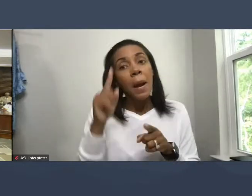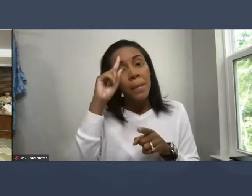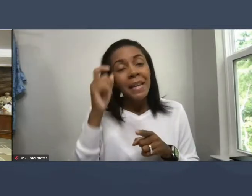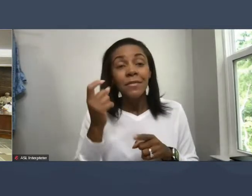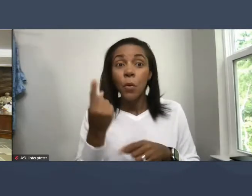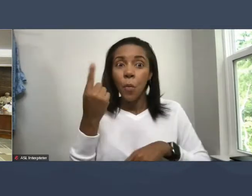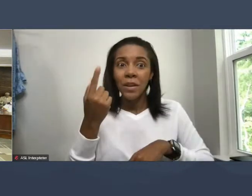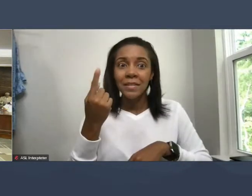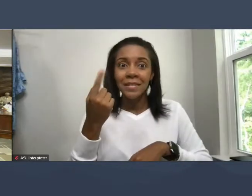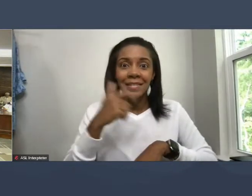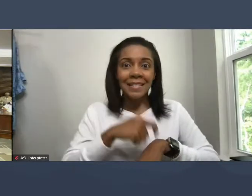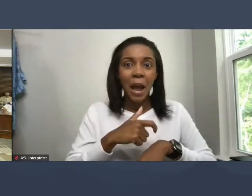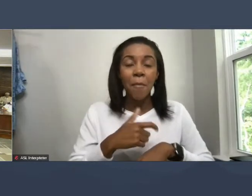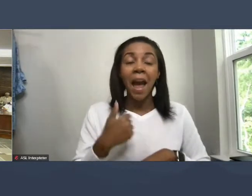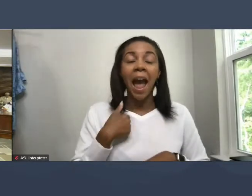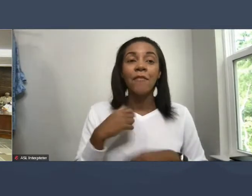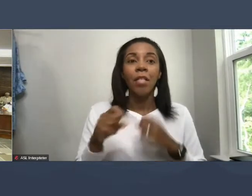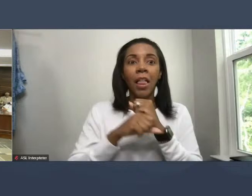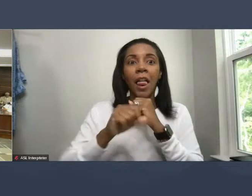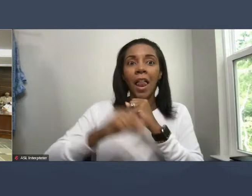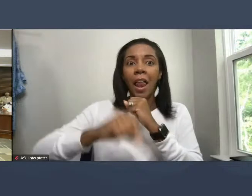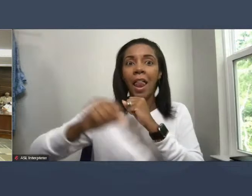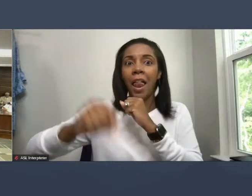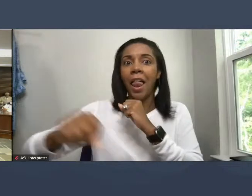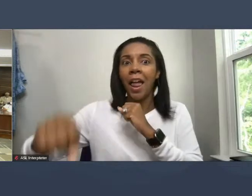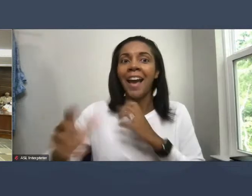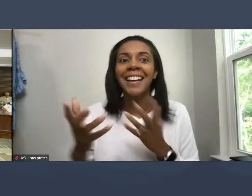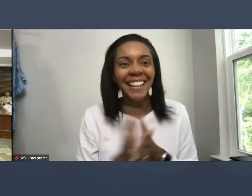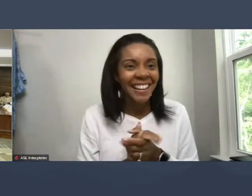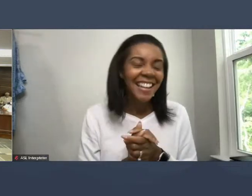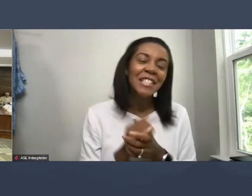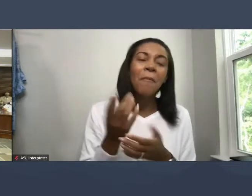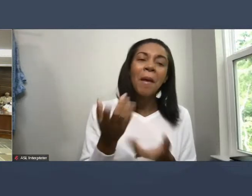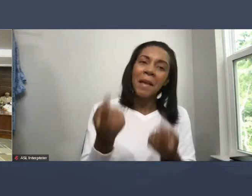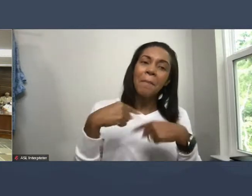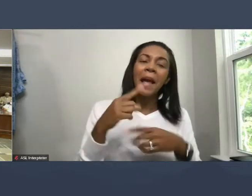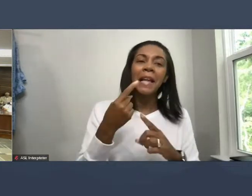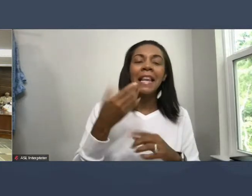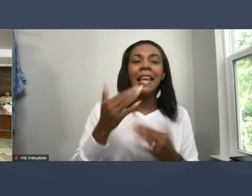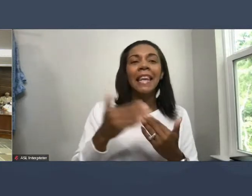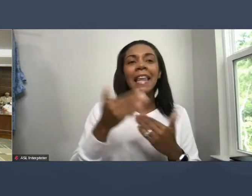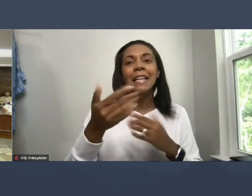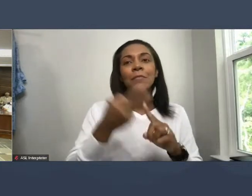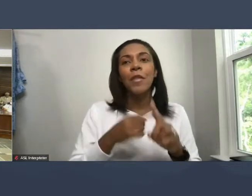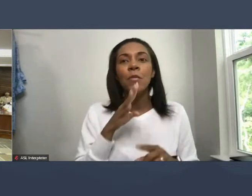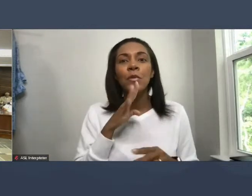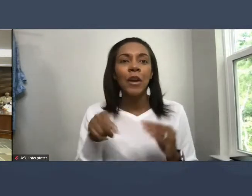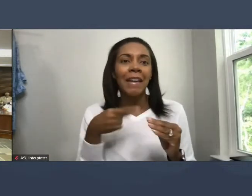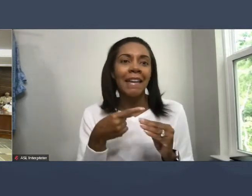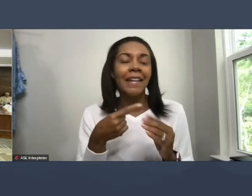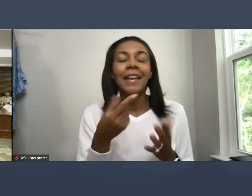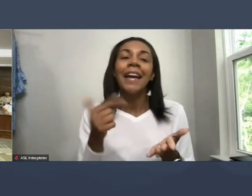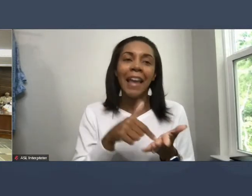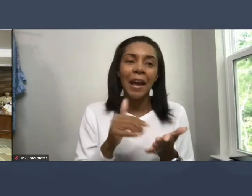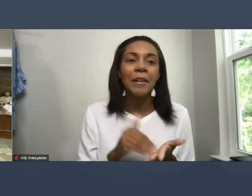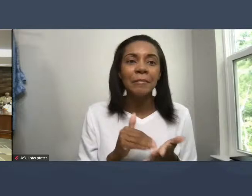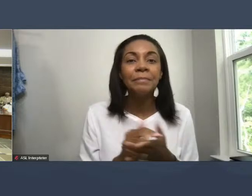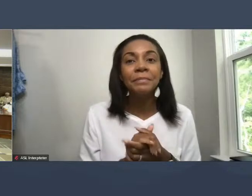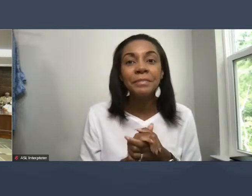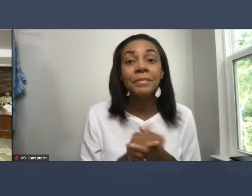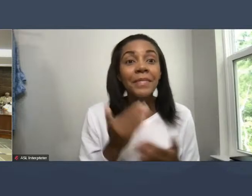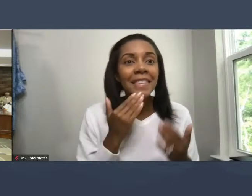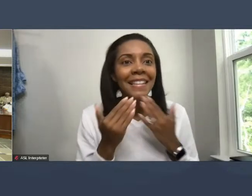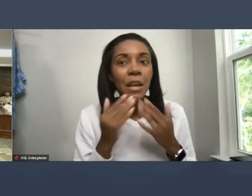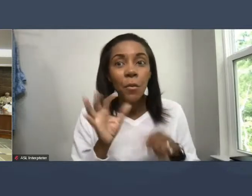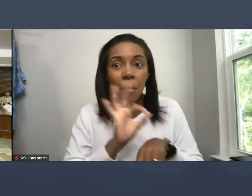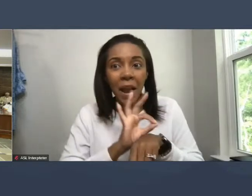I've actually talked too daggum long. I apologize. But why don't you come on back in a month and we'll talk again. I yield. Thank you, Mr. Chairman. Colleagues, we're about 9